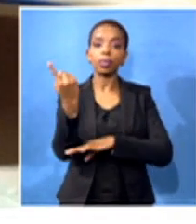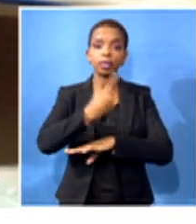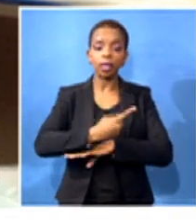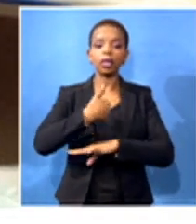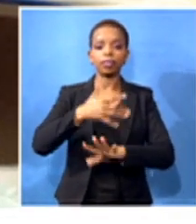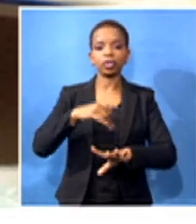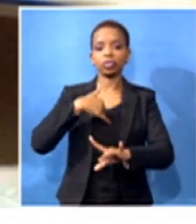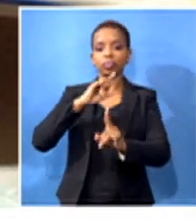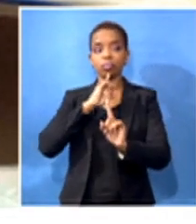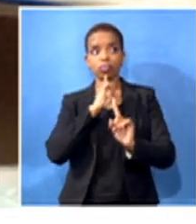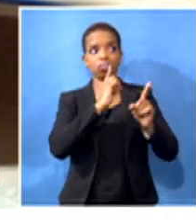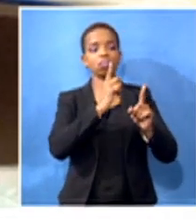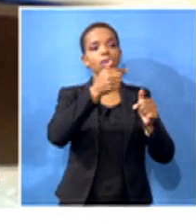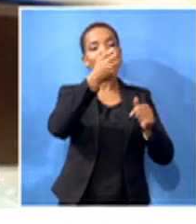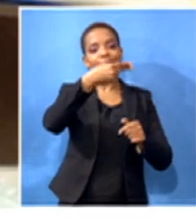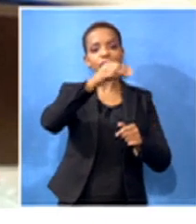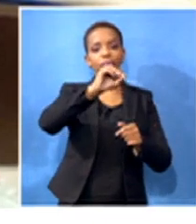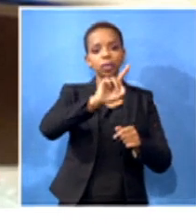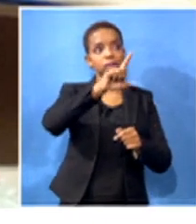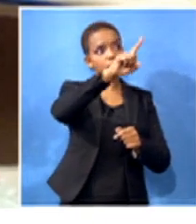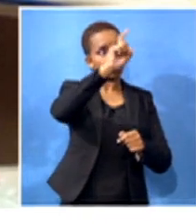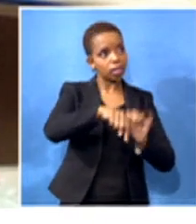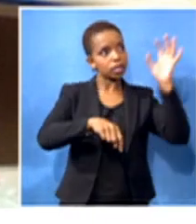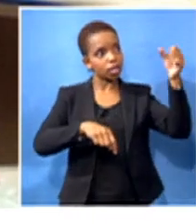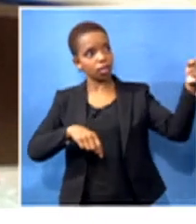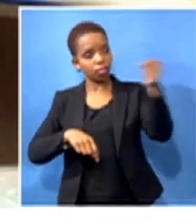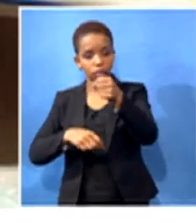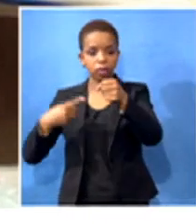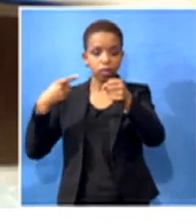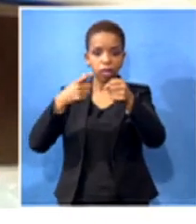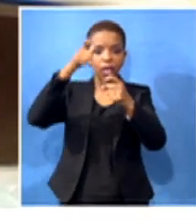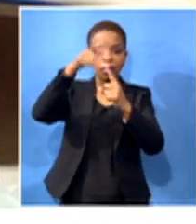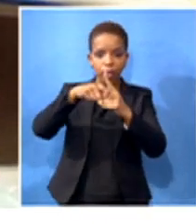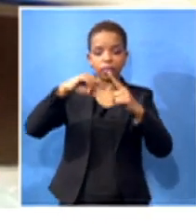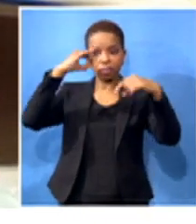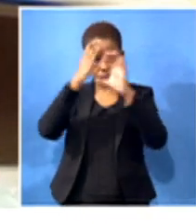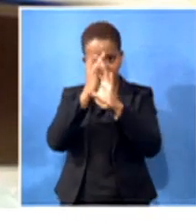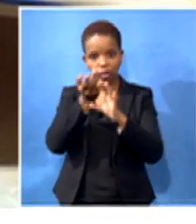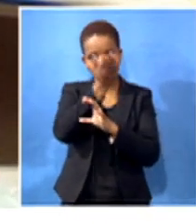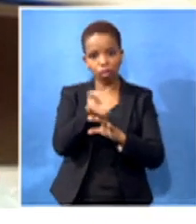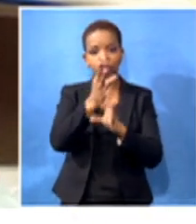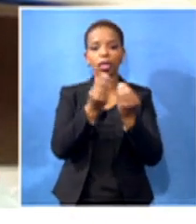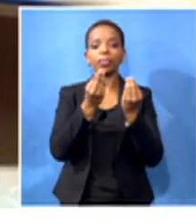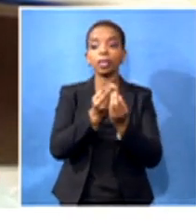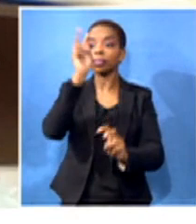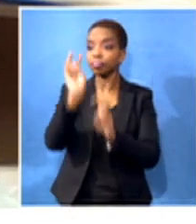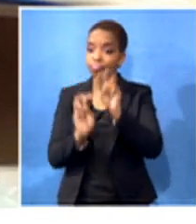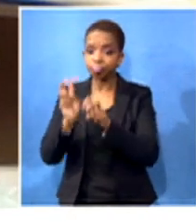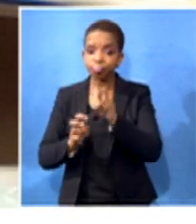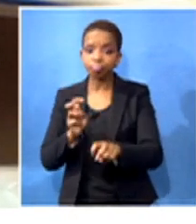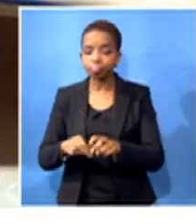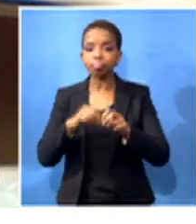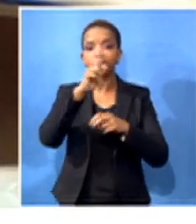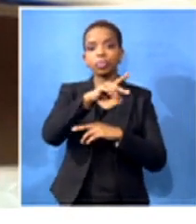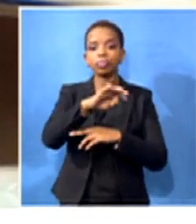HOD to ensure that he appoint immediately a person who is going to investigate the circumstances around which these PPEs are